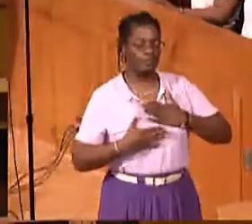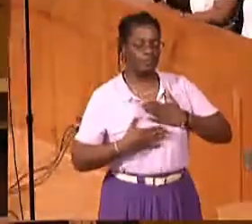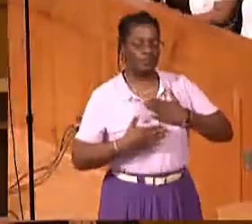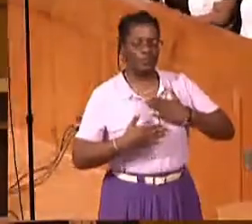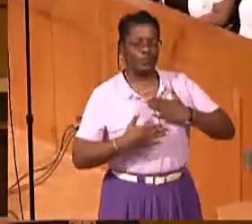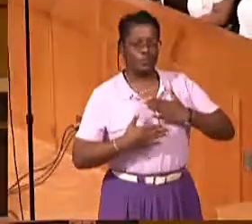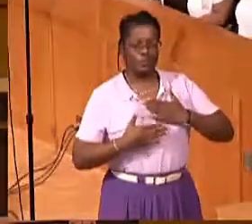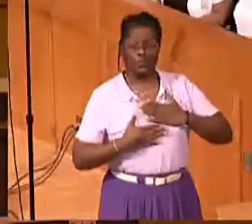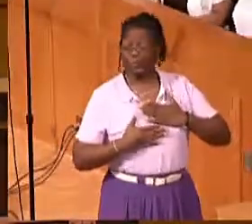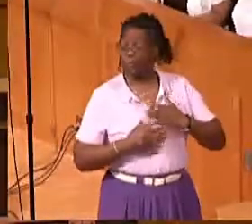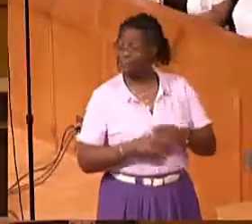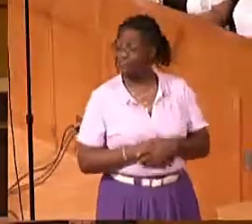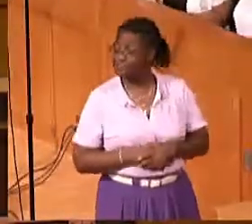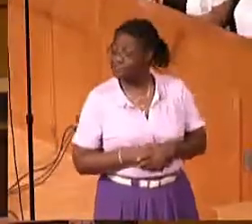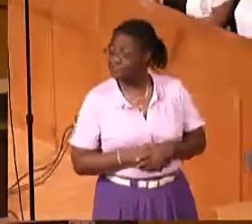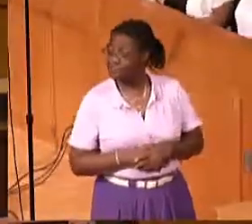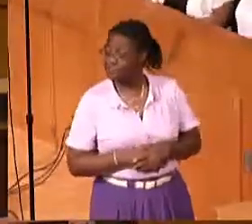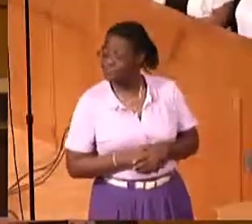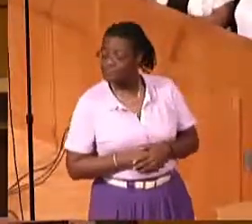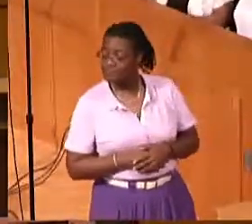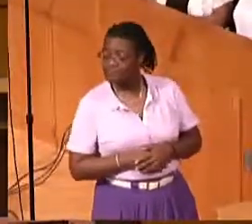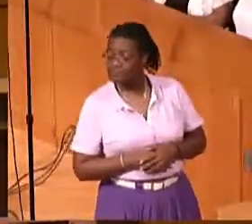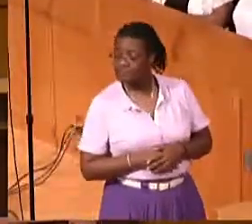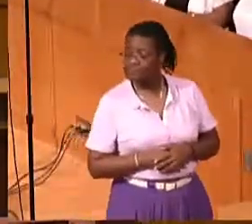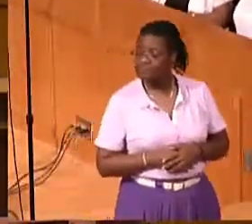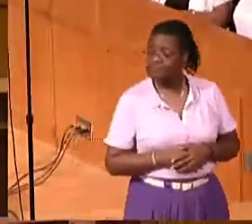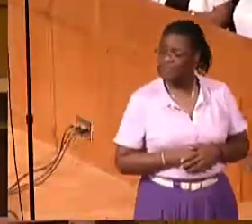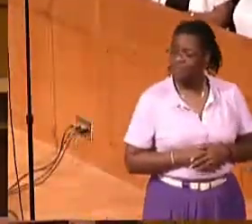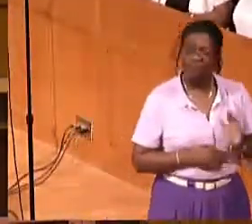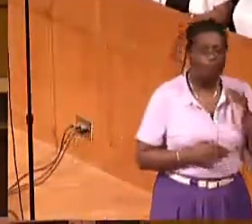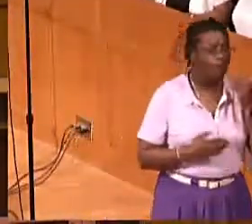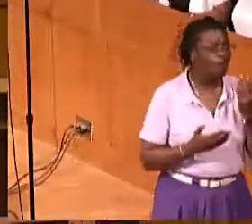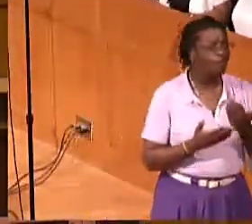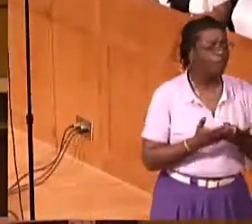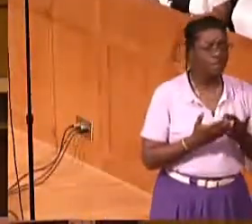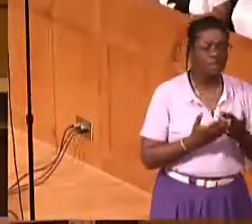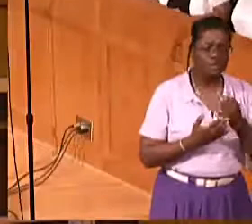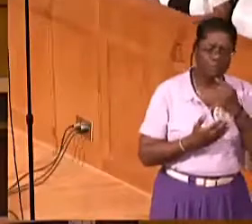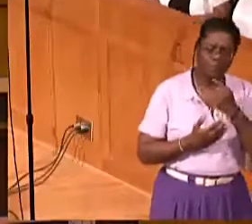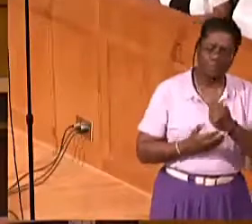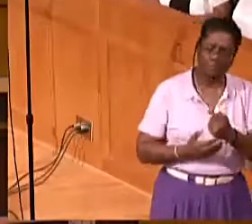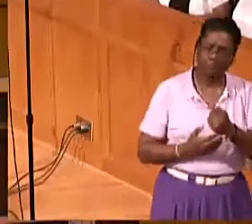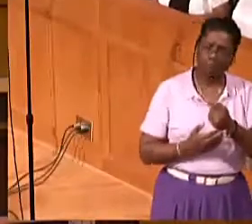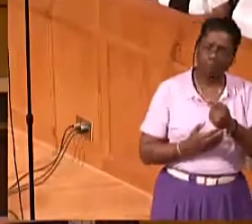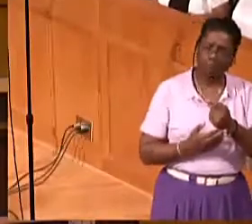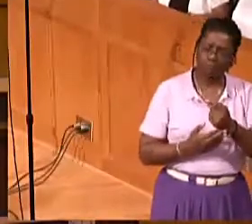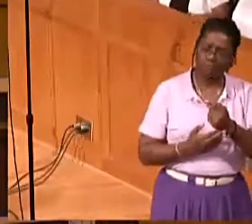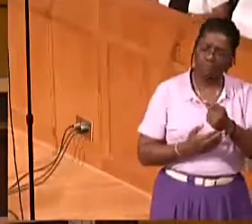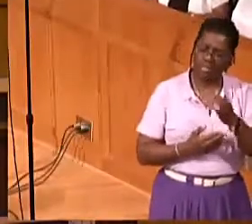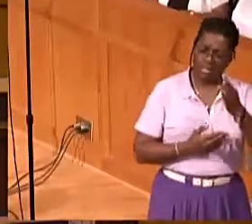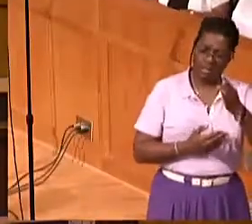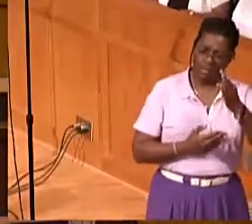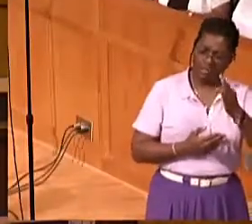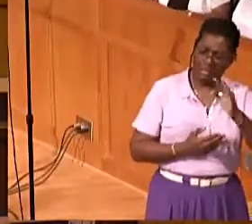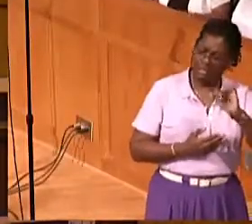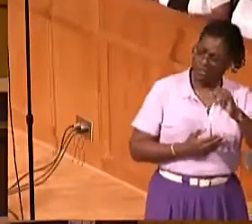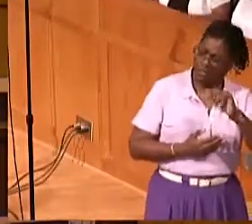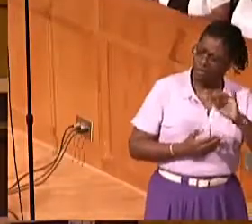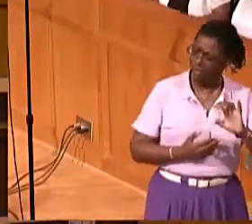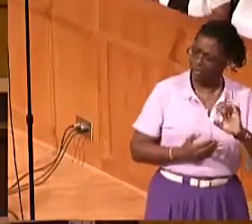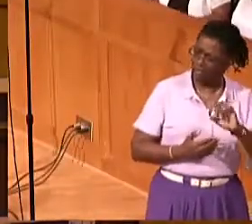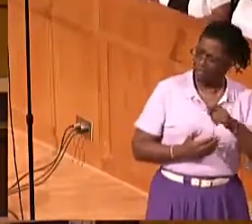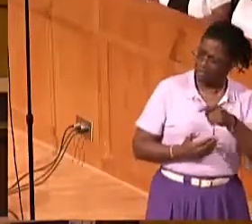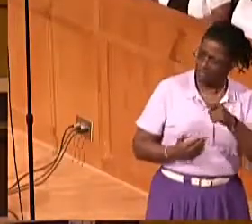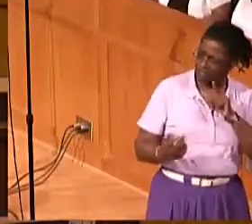When I came in, I told Pastor Jones, y'all crazy.